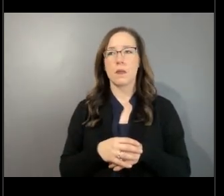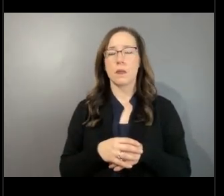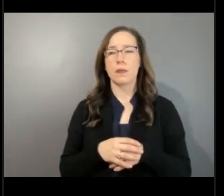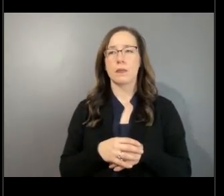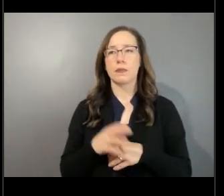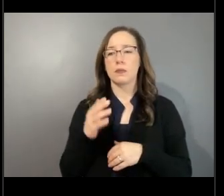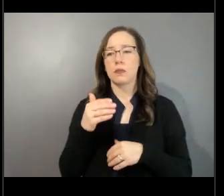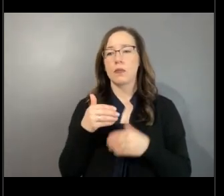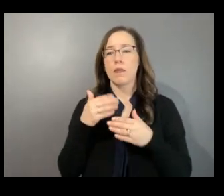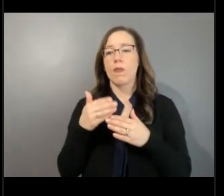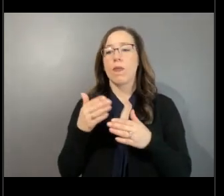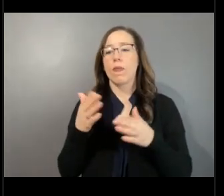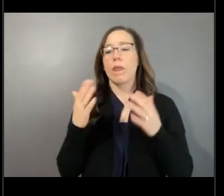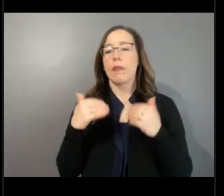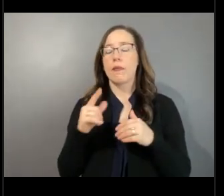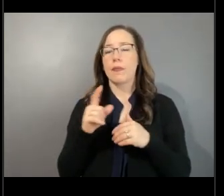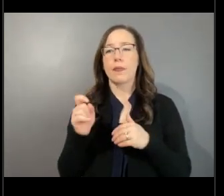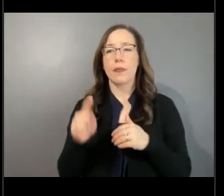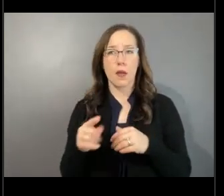question